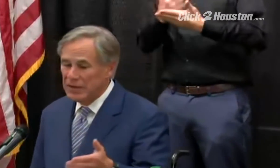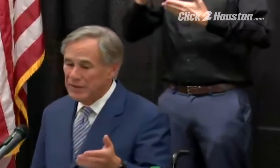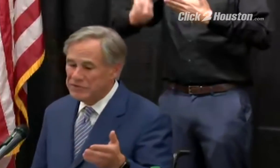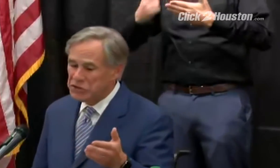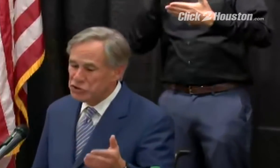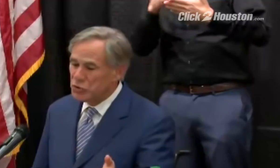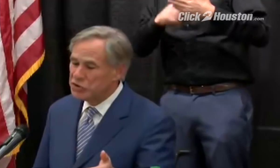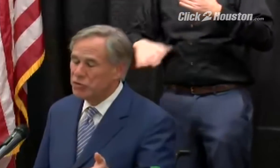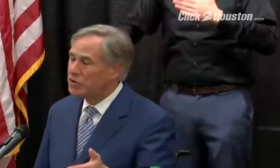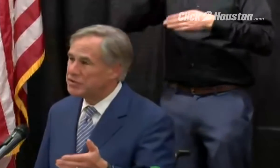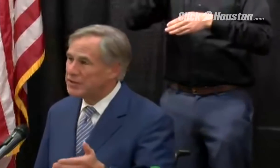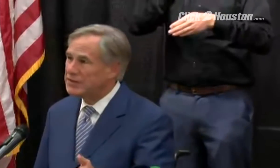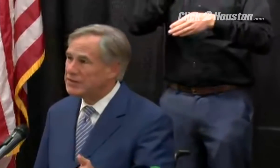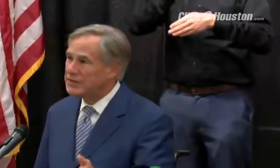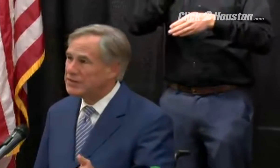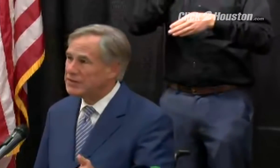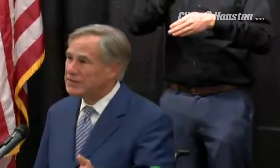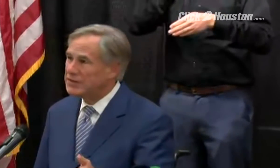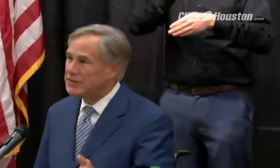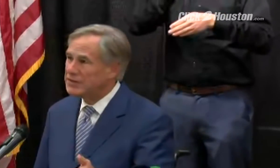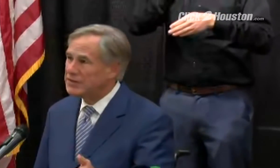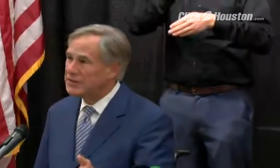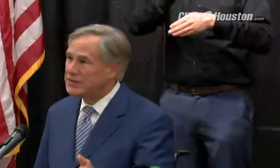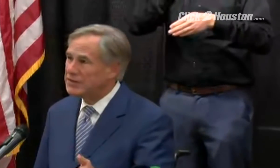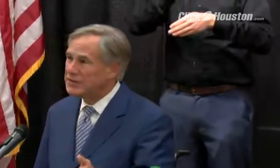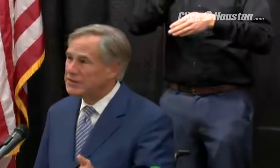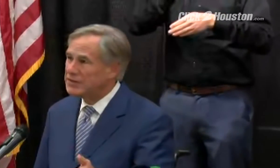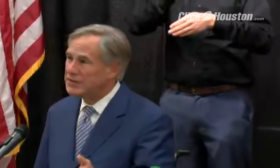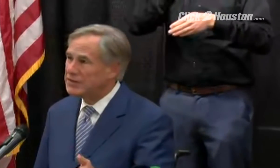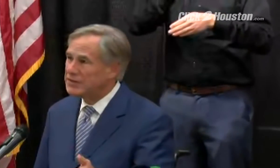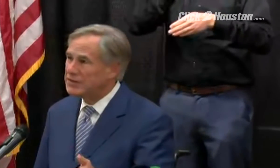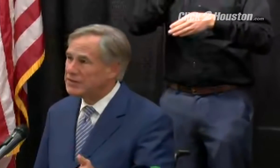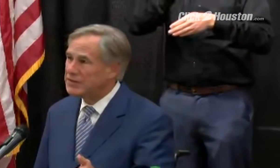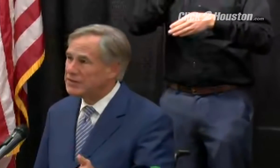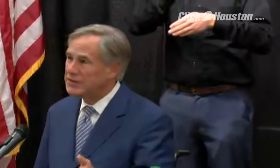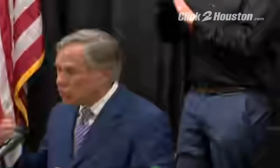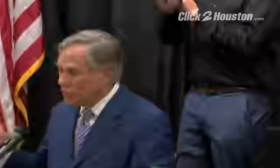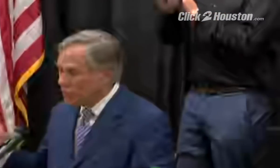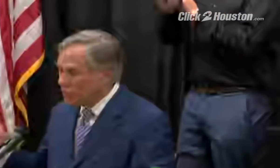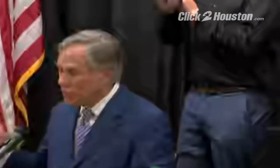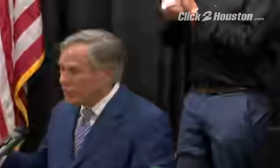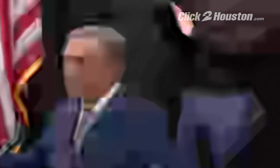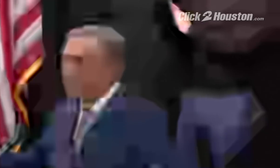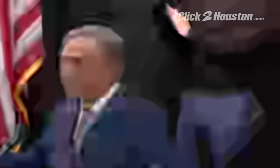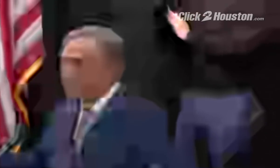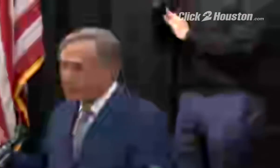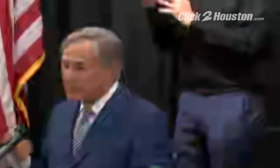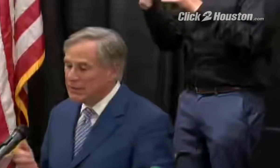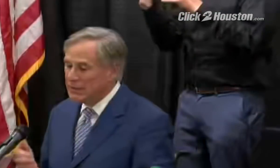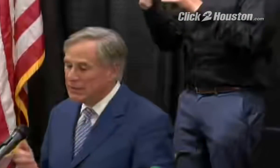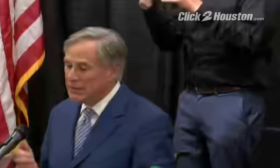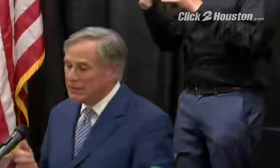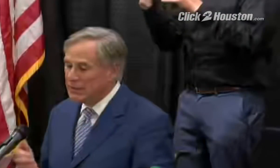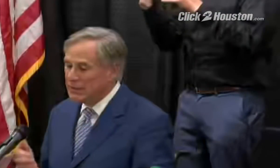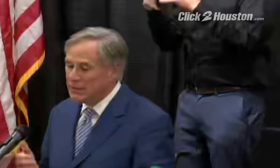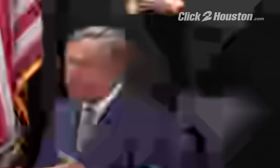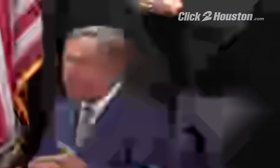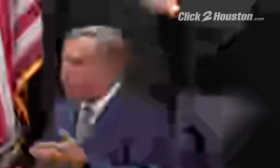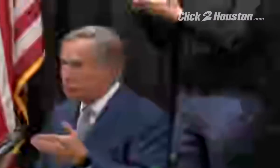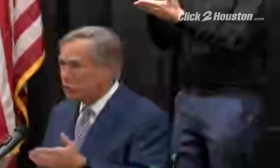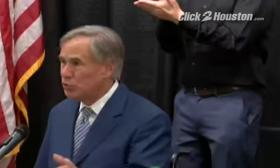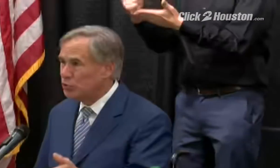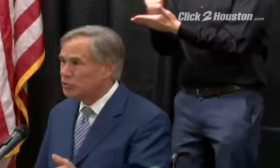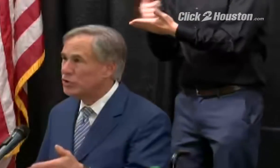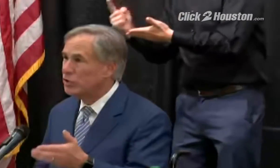challenges. I've seen stories across the state of Texas about high school football games being canceled week after week after week. I've seen stories